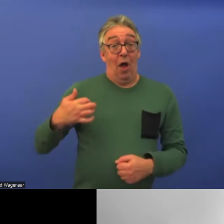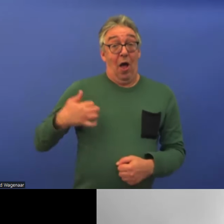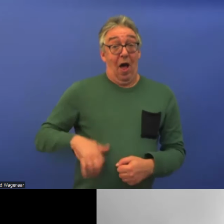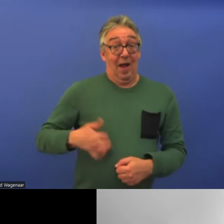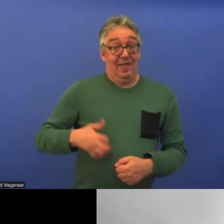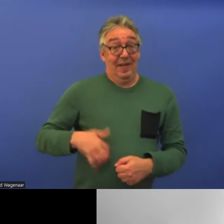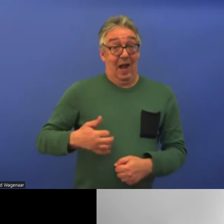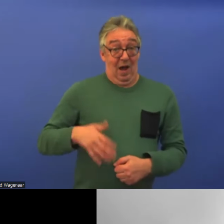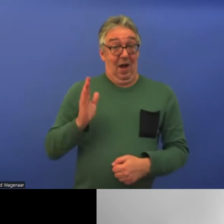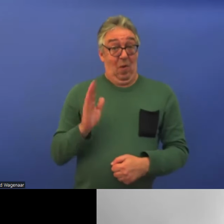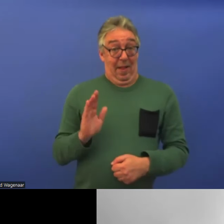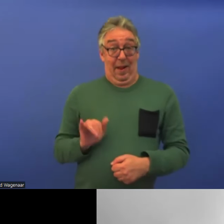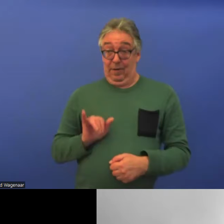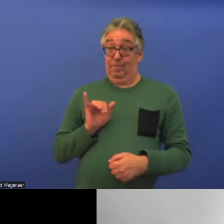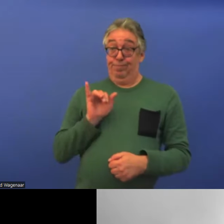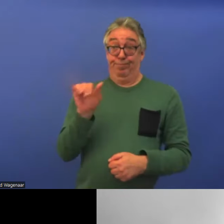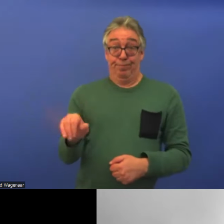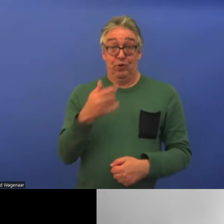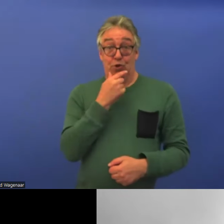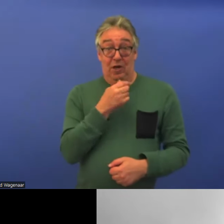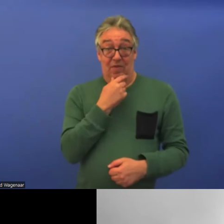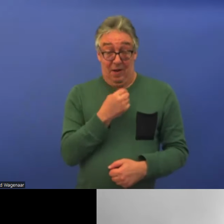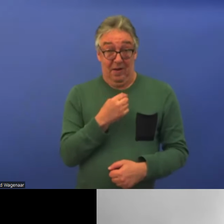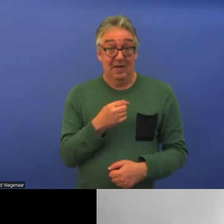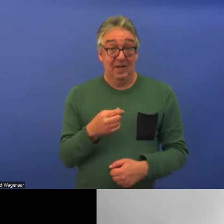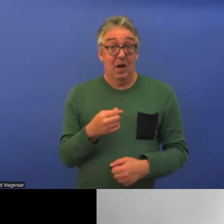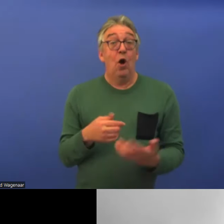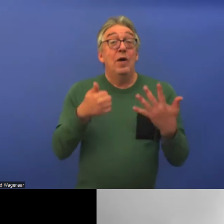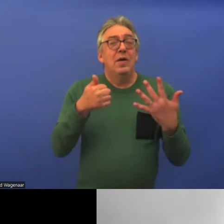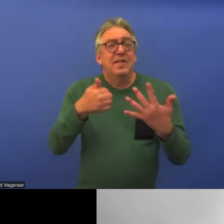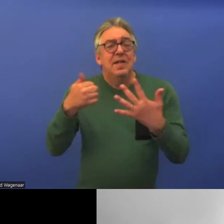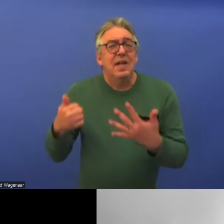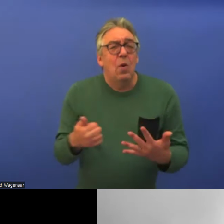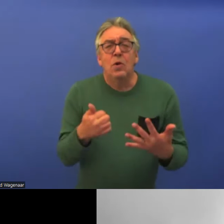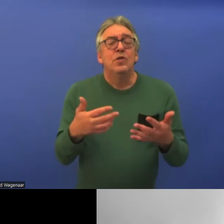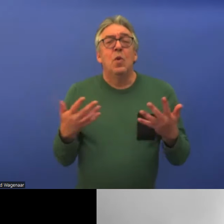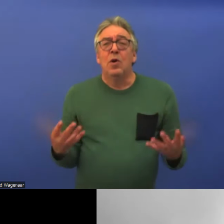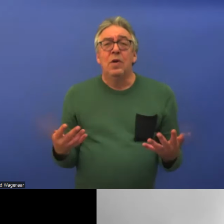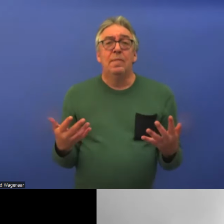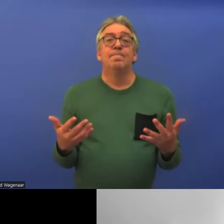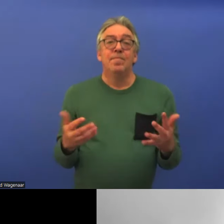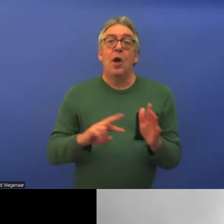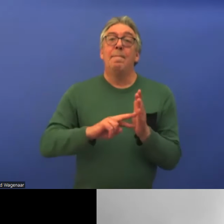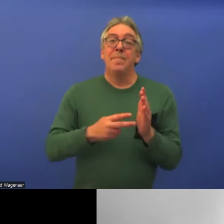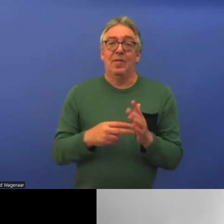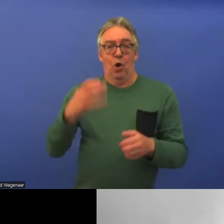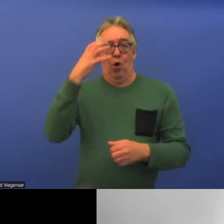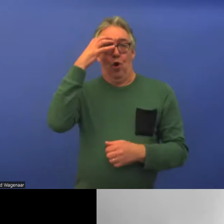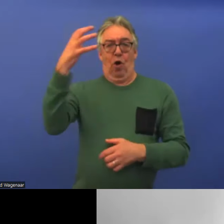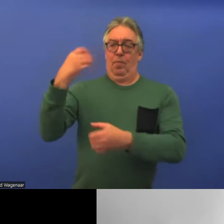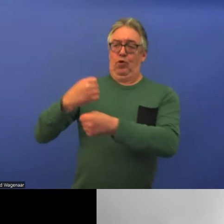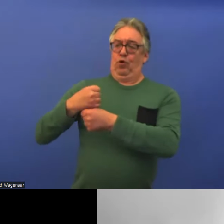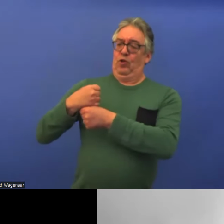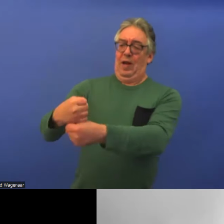Basically, the 6 hours session is a session with the state delegation. It's